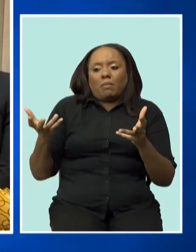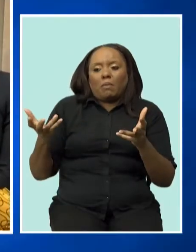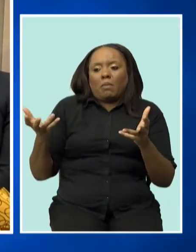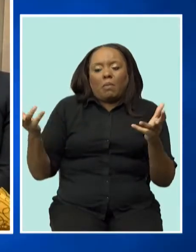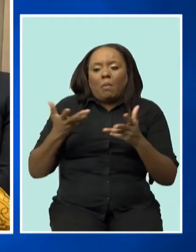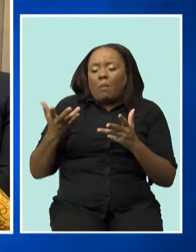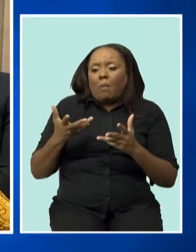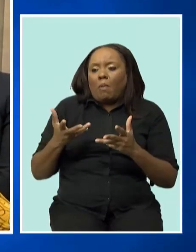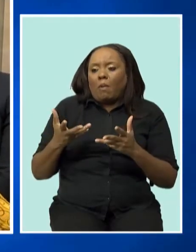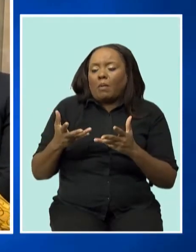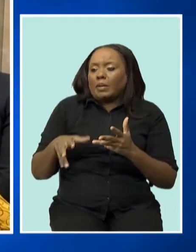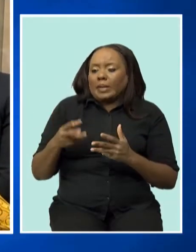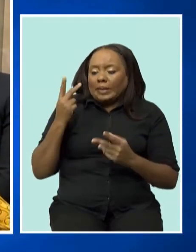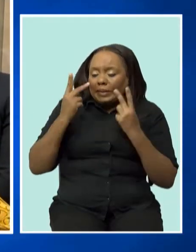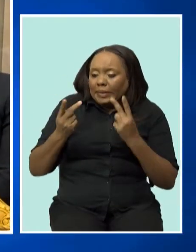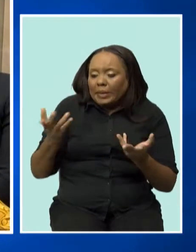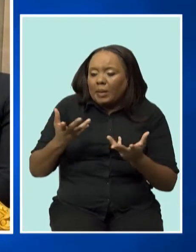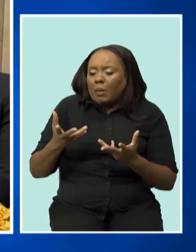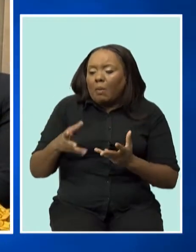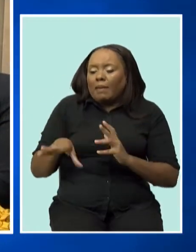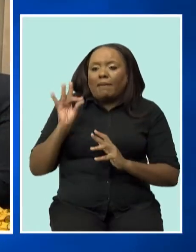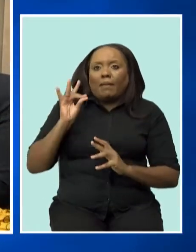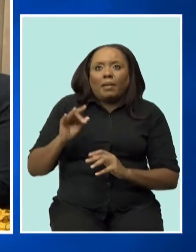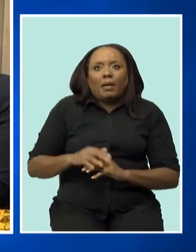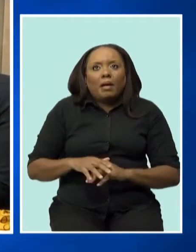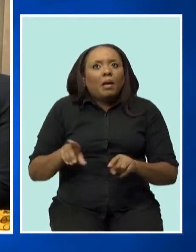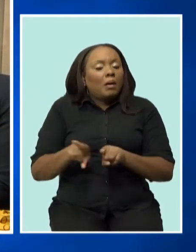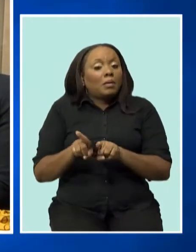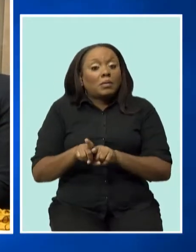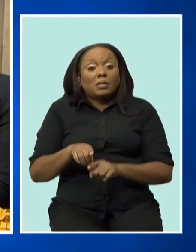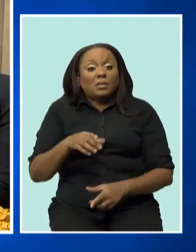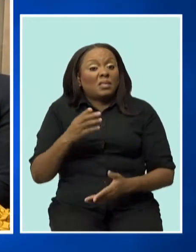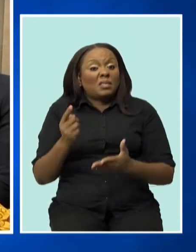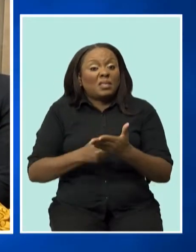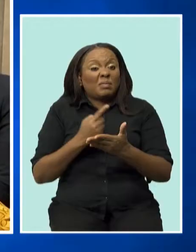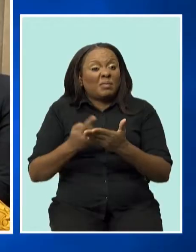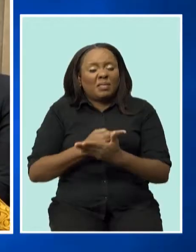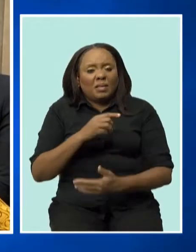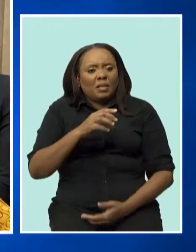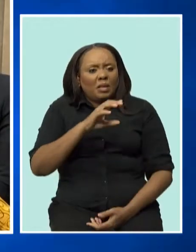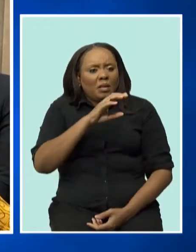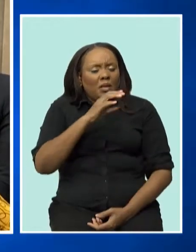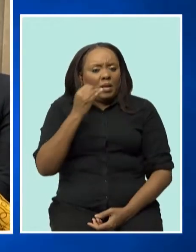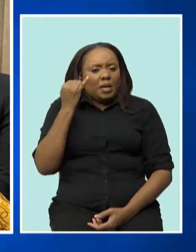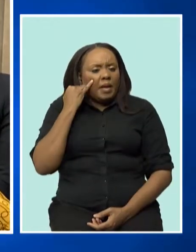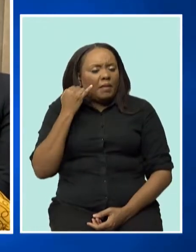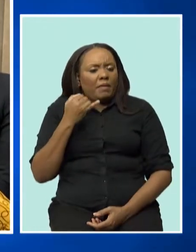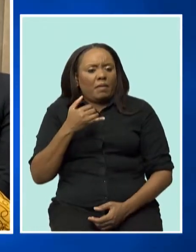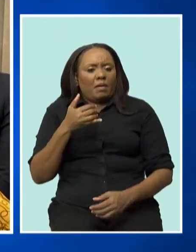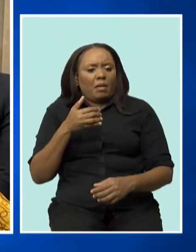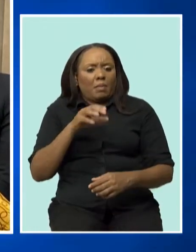in terms of the police investigating themselves. There should be a separate body,